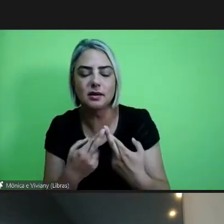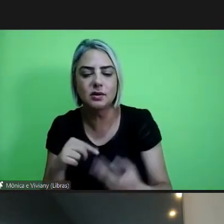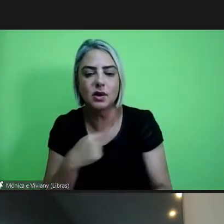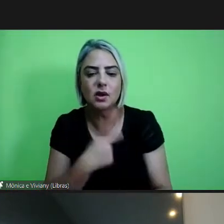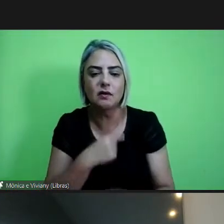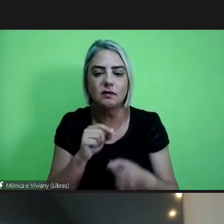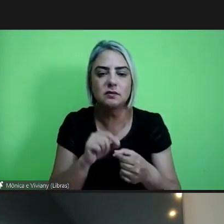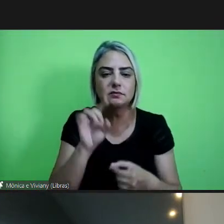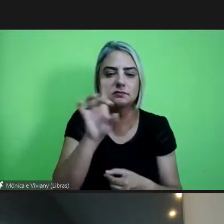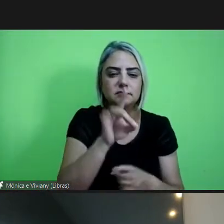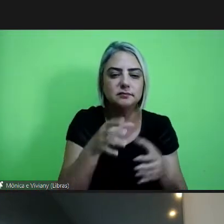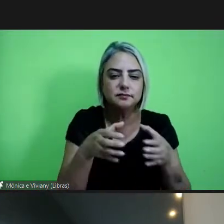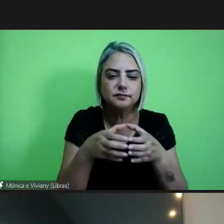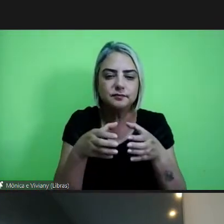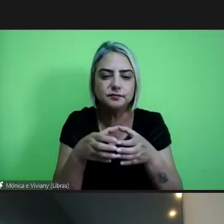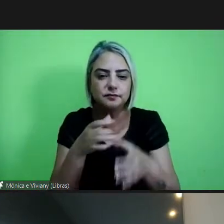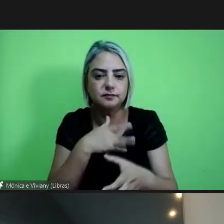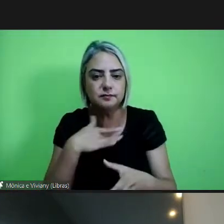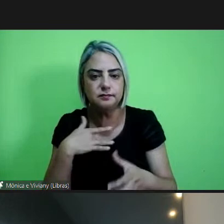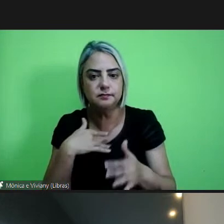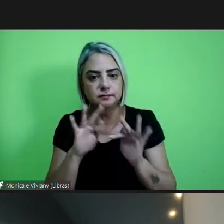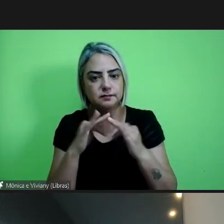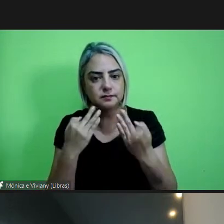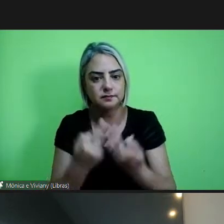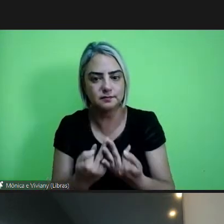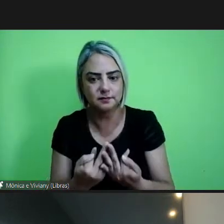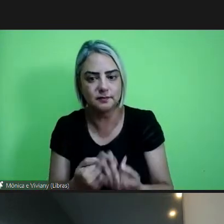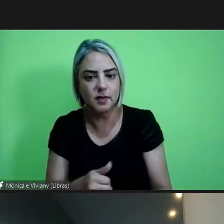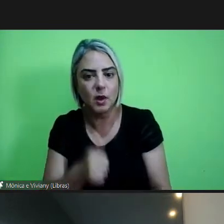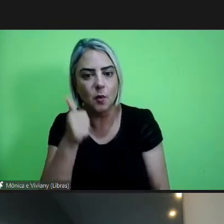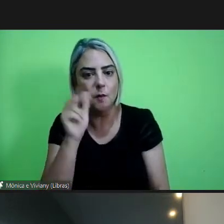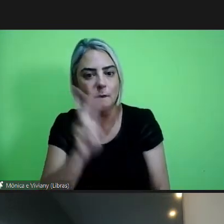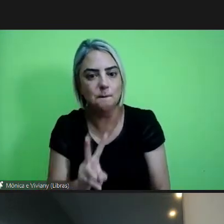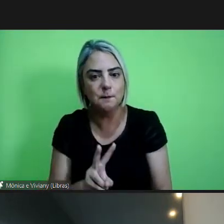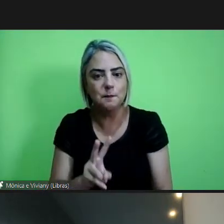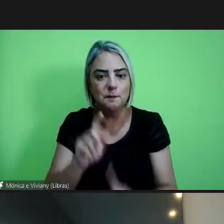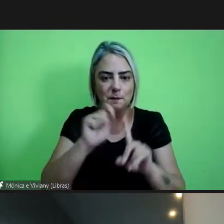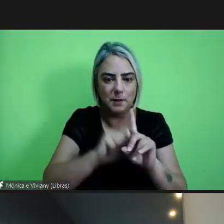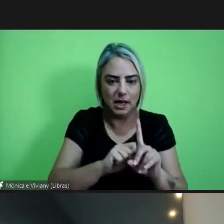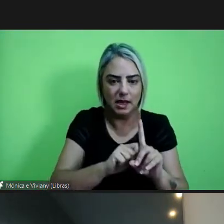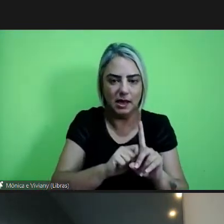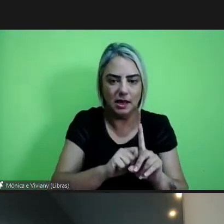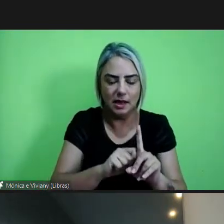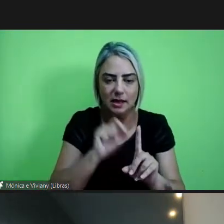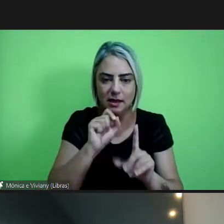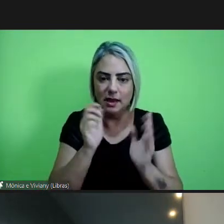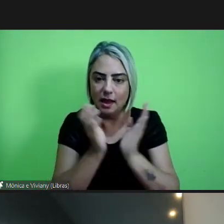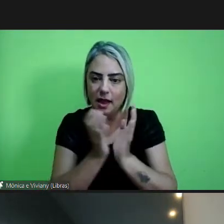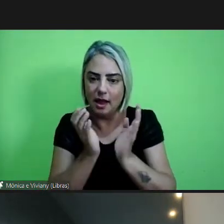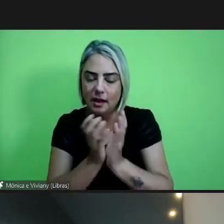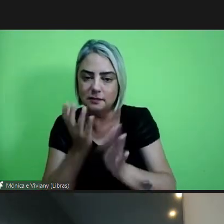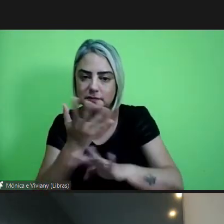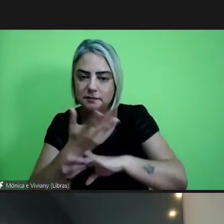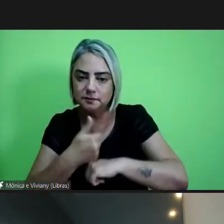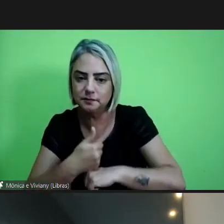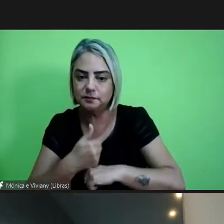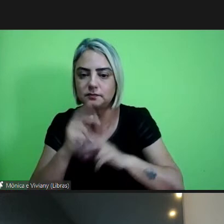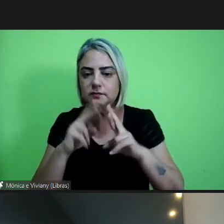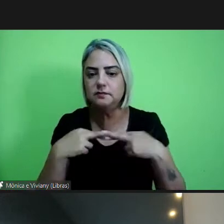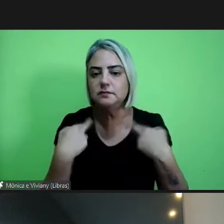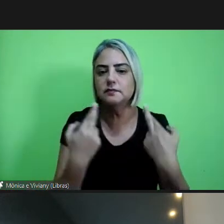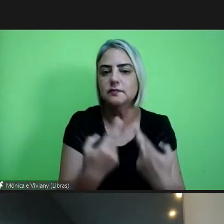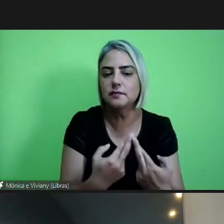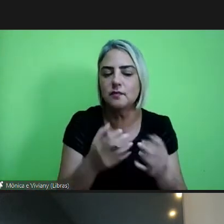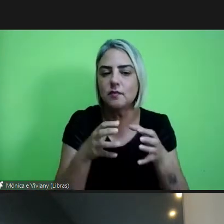strategy that helps us a lot is the meeting that we hold with every team of the family health program. And